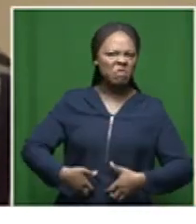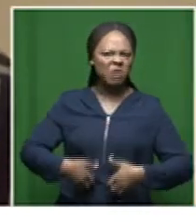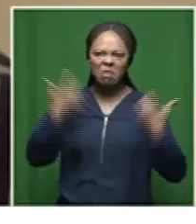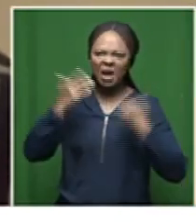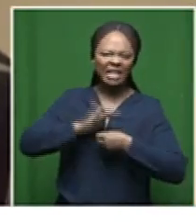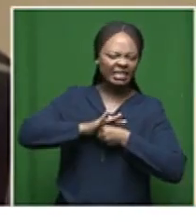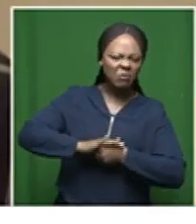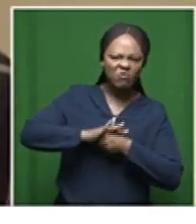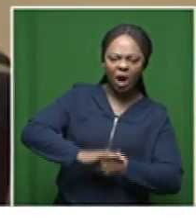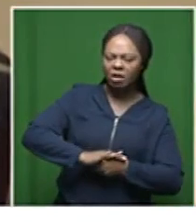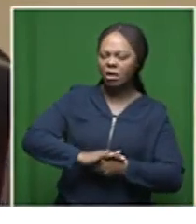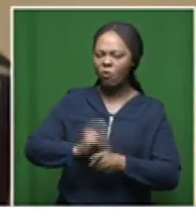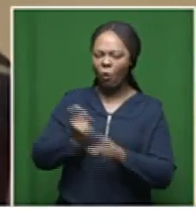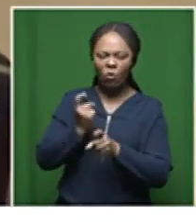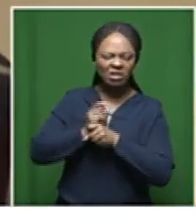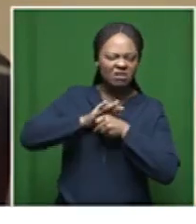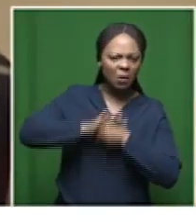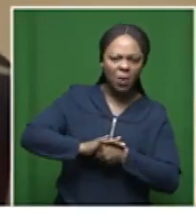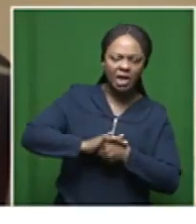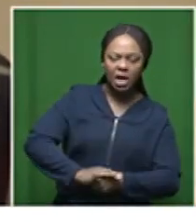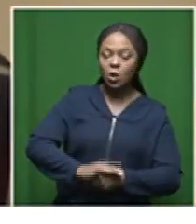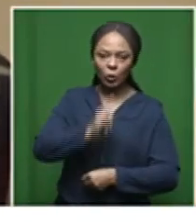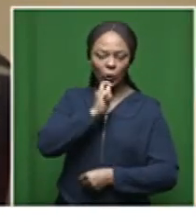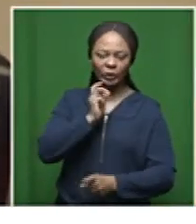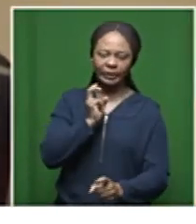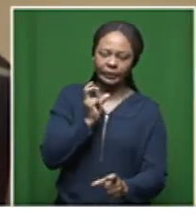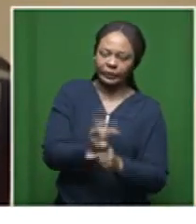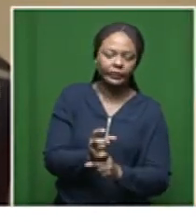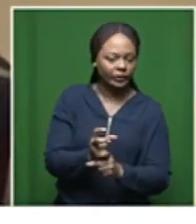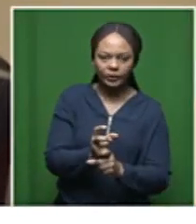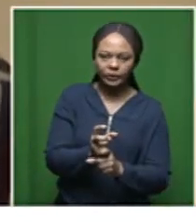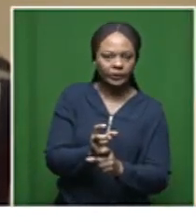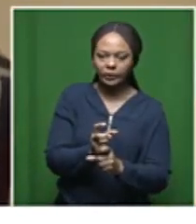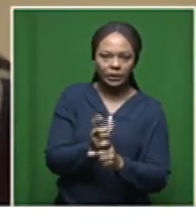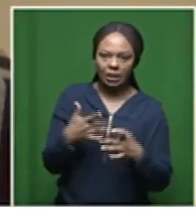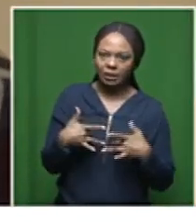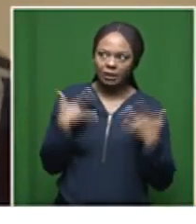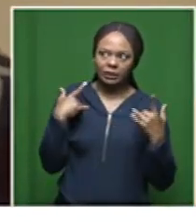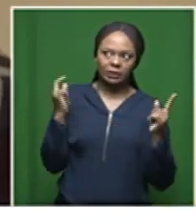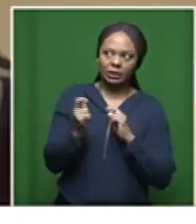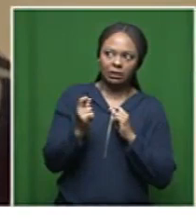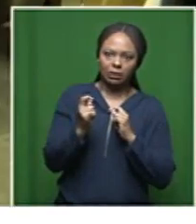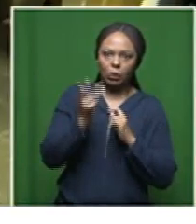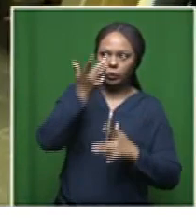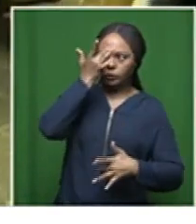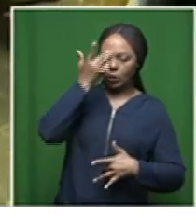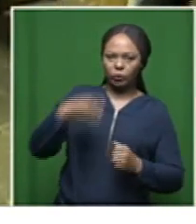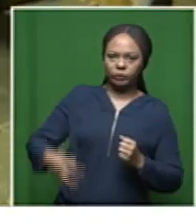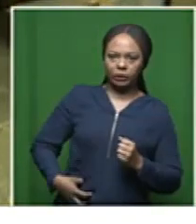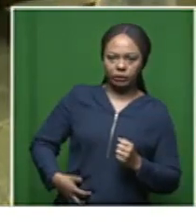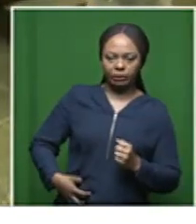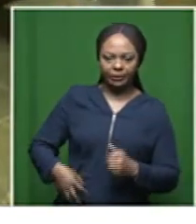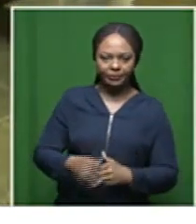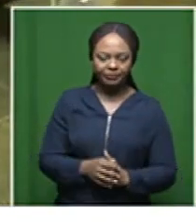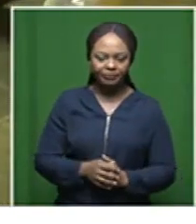a lot of times. And it was quite difficult, to live with this disease at that time.